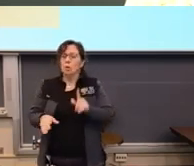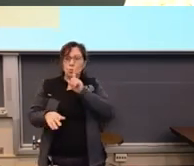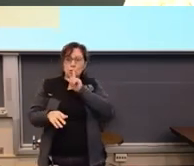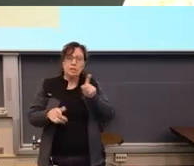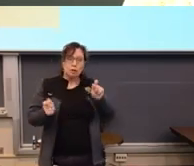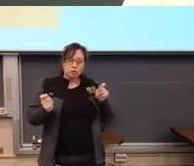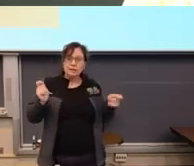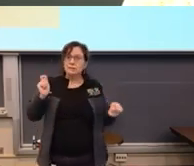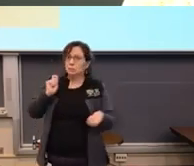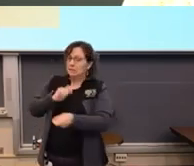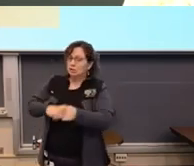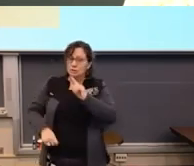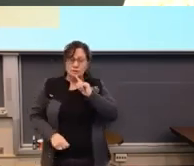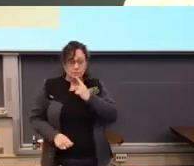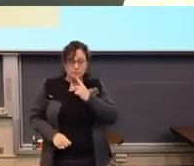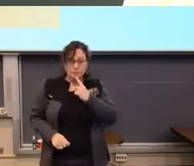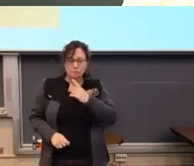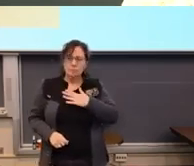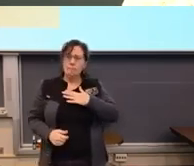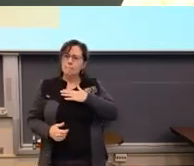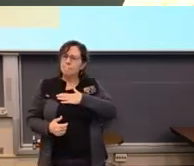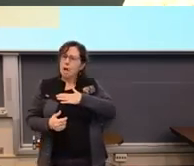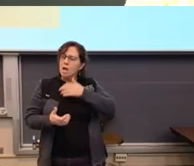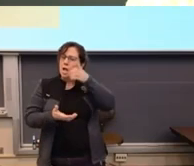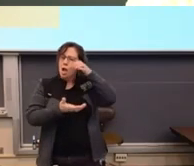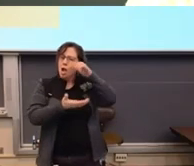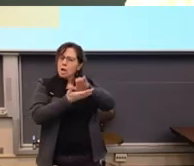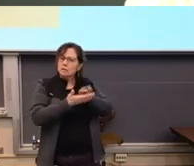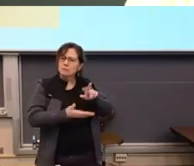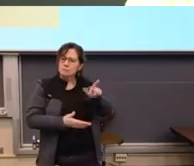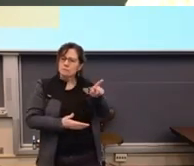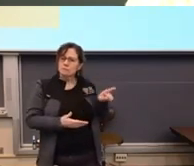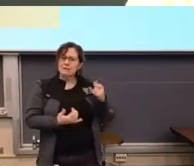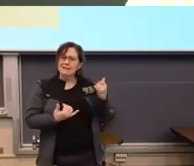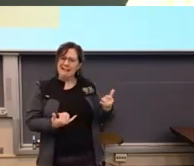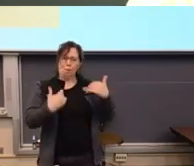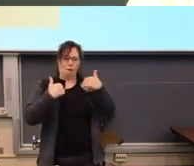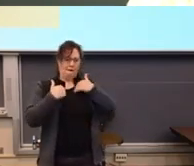transformation. And it's my father, my husband has had his father